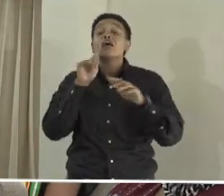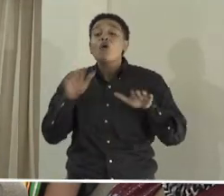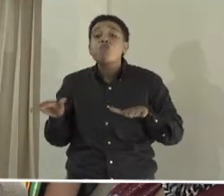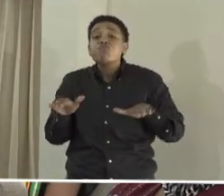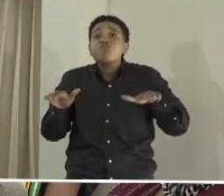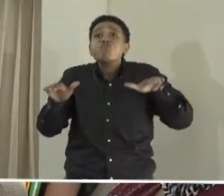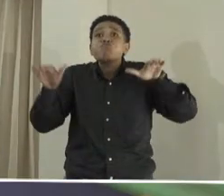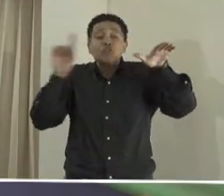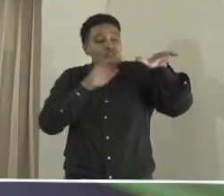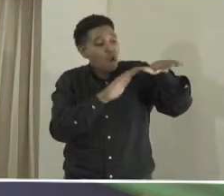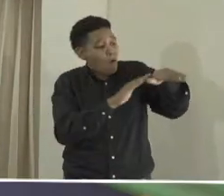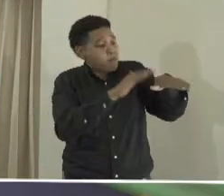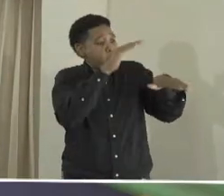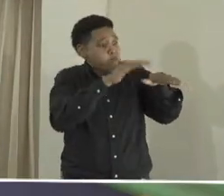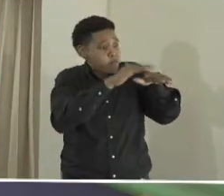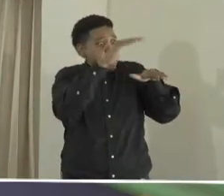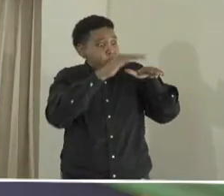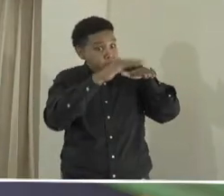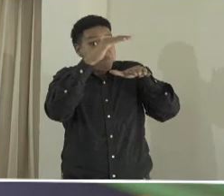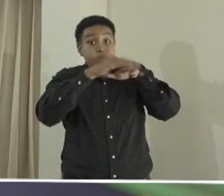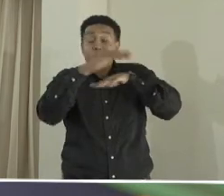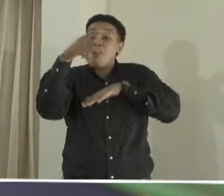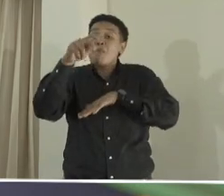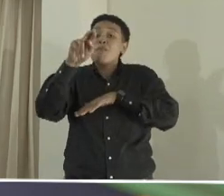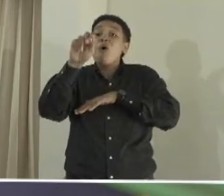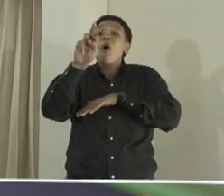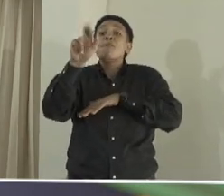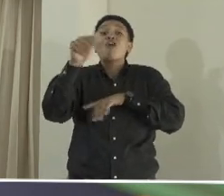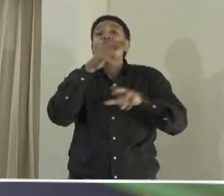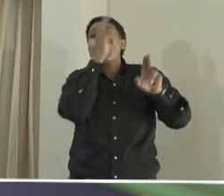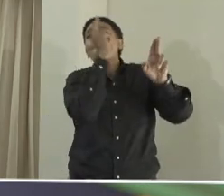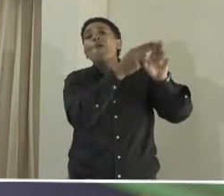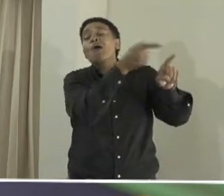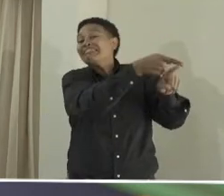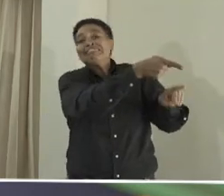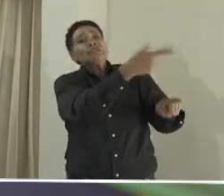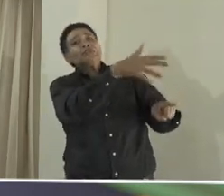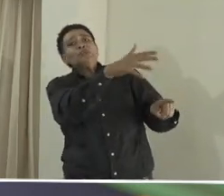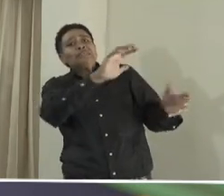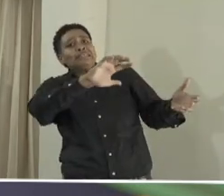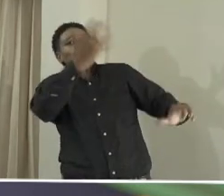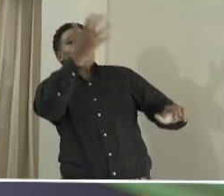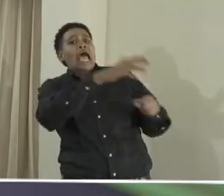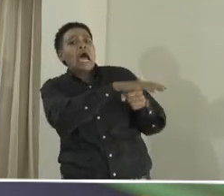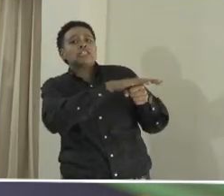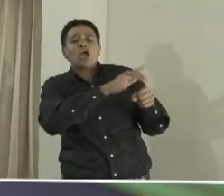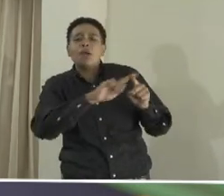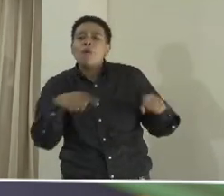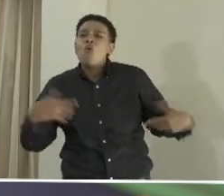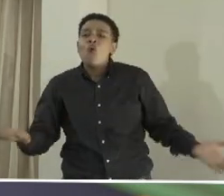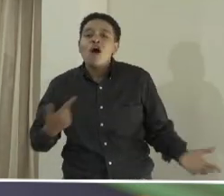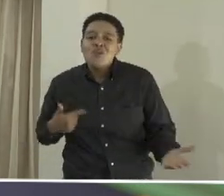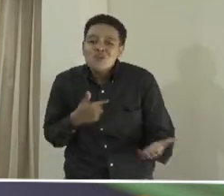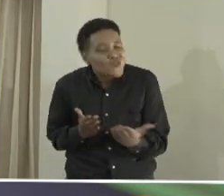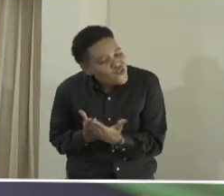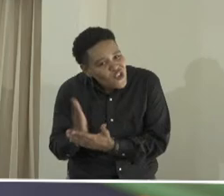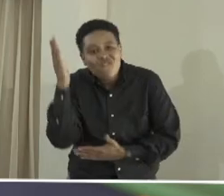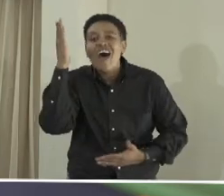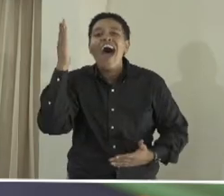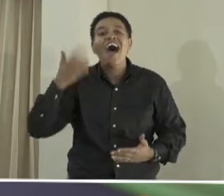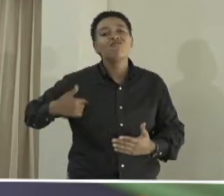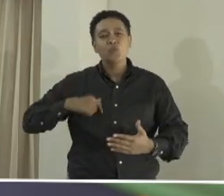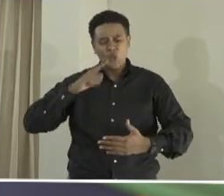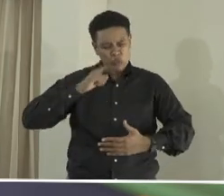all over the island. Port Moriah was declared a disaster area, but we survived. We